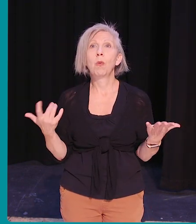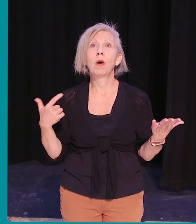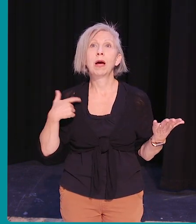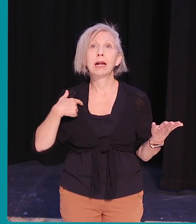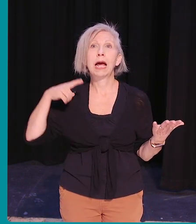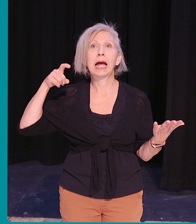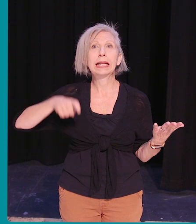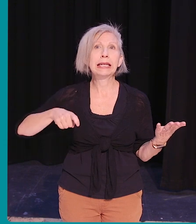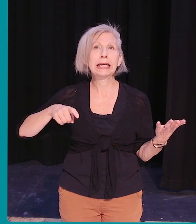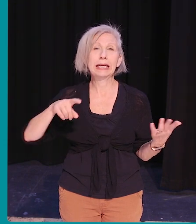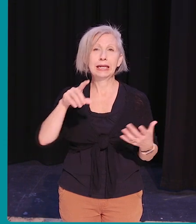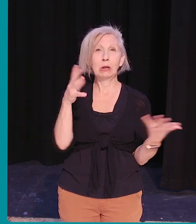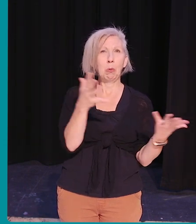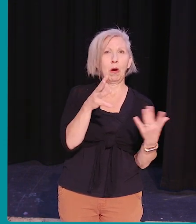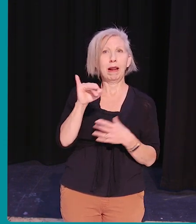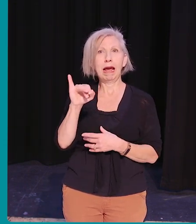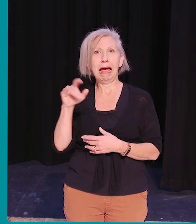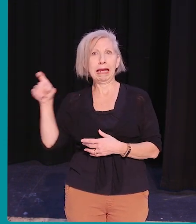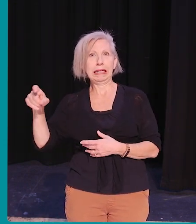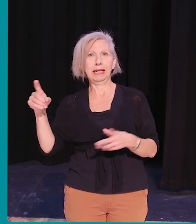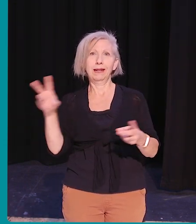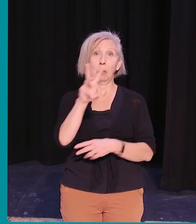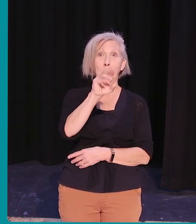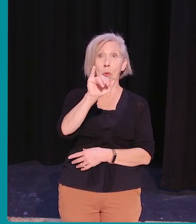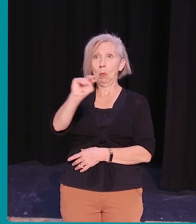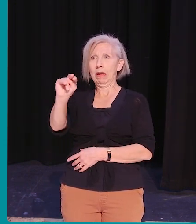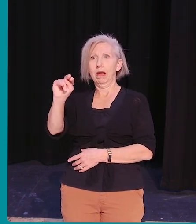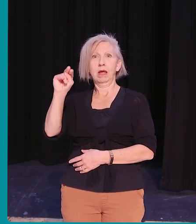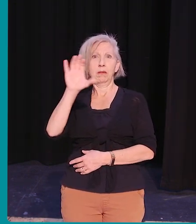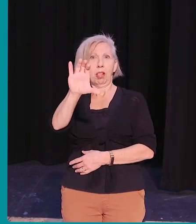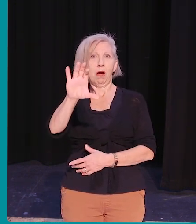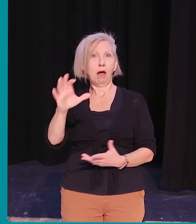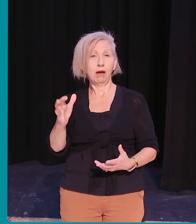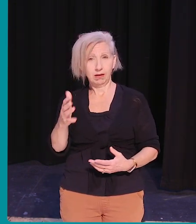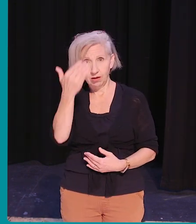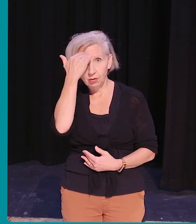the win block, right? And you know what happens